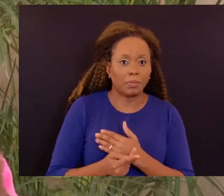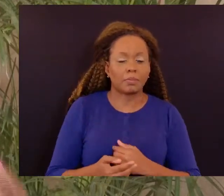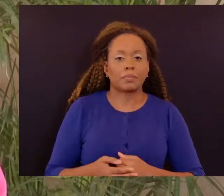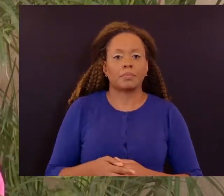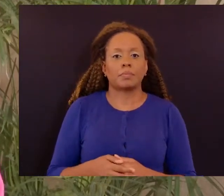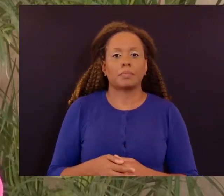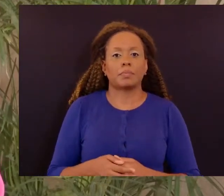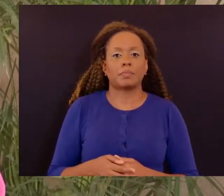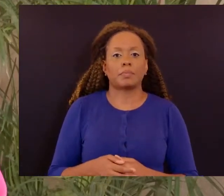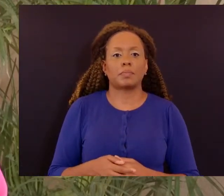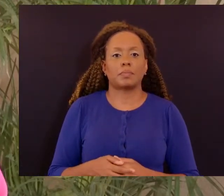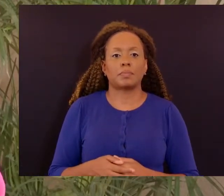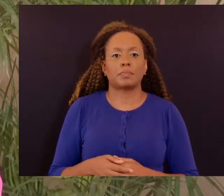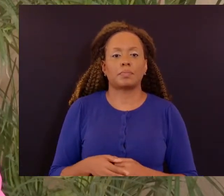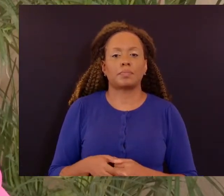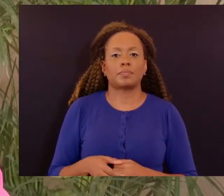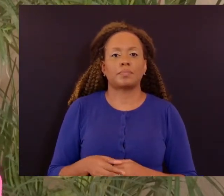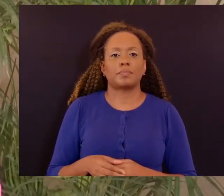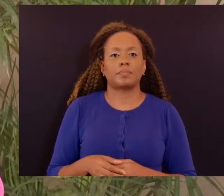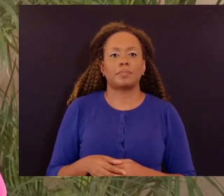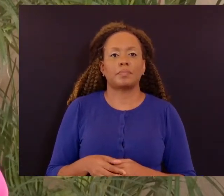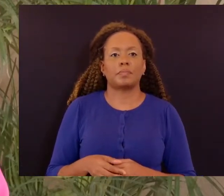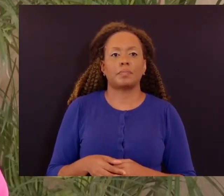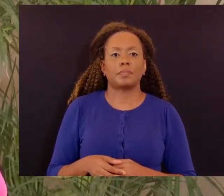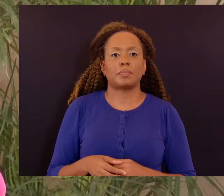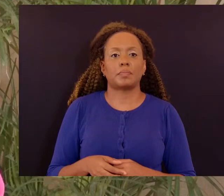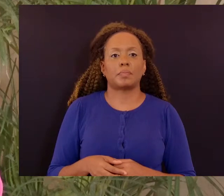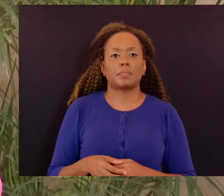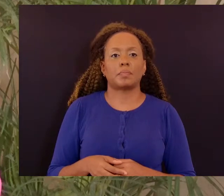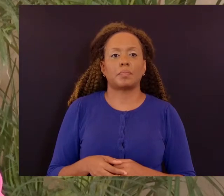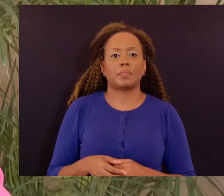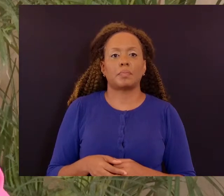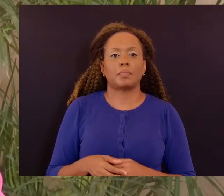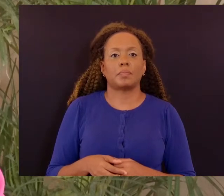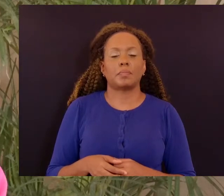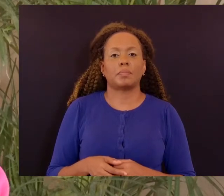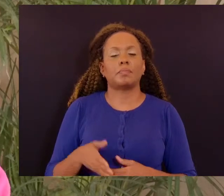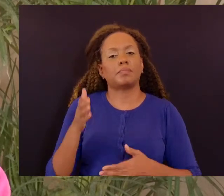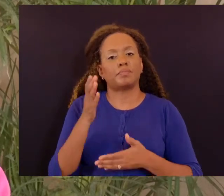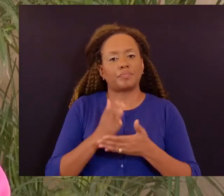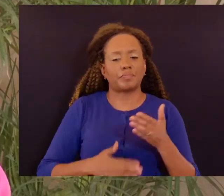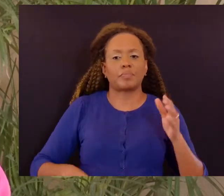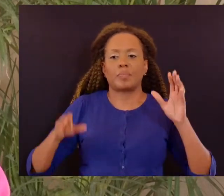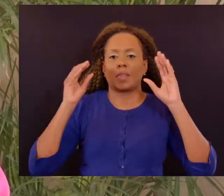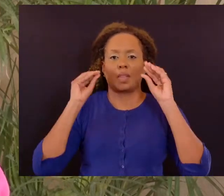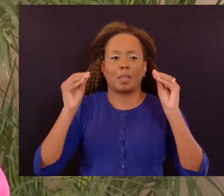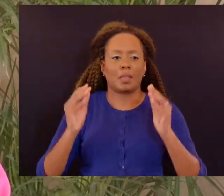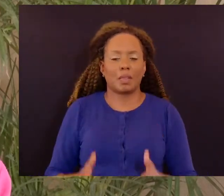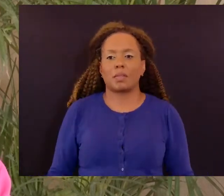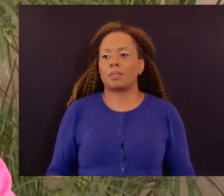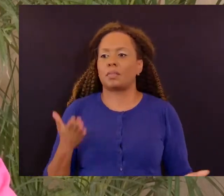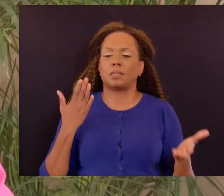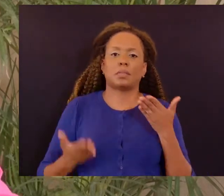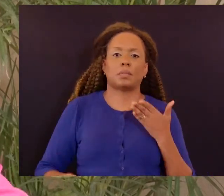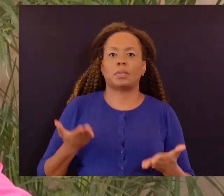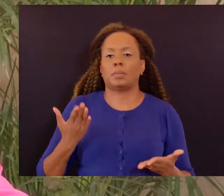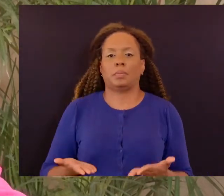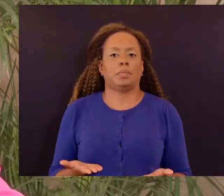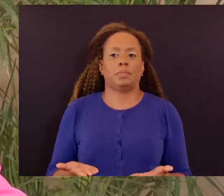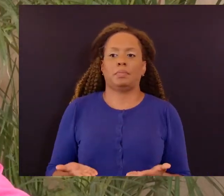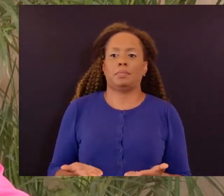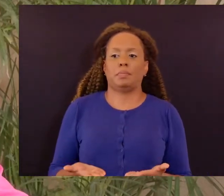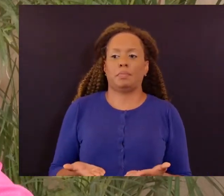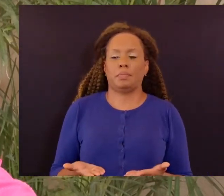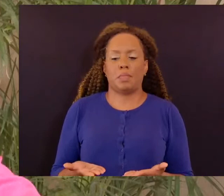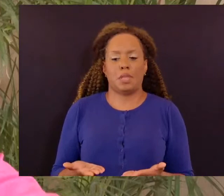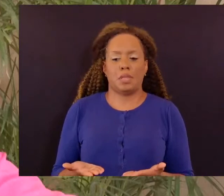we know that some of the teachers may have deficits in terms of teaching these subject areas. So Erdiston College